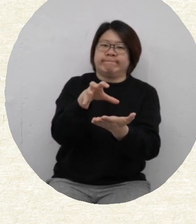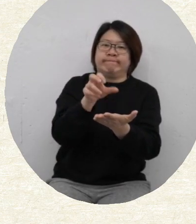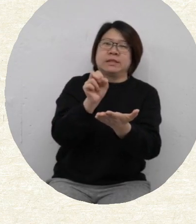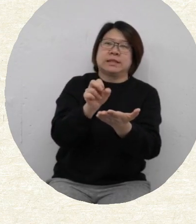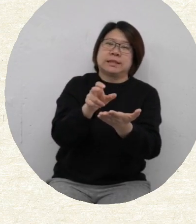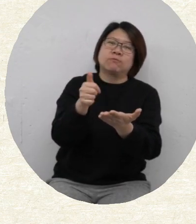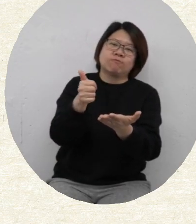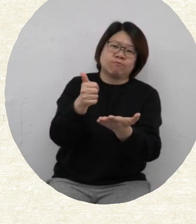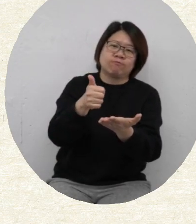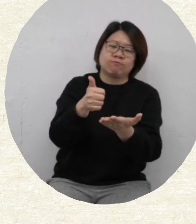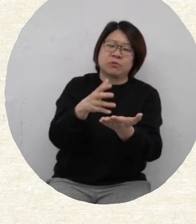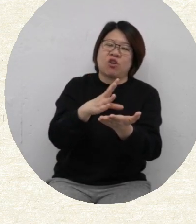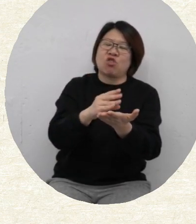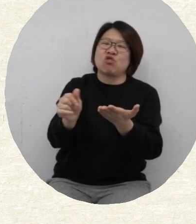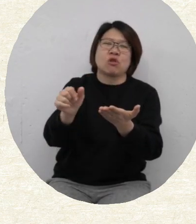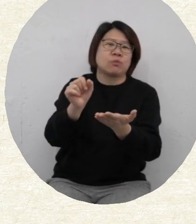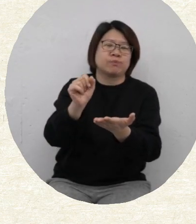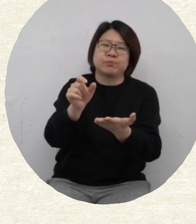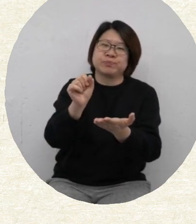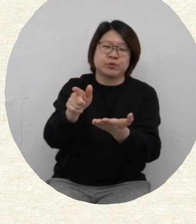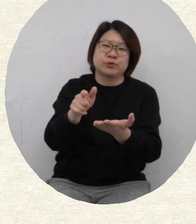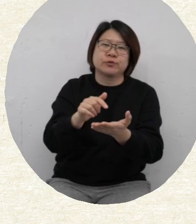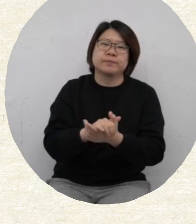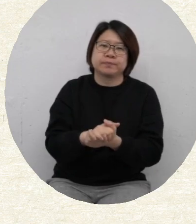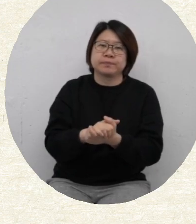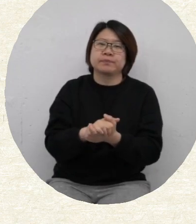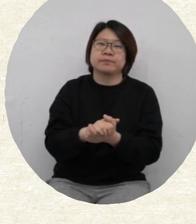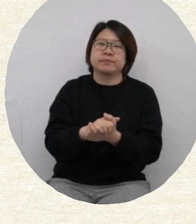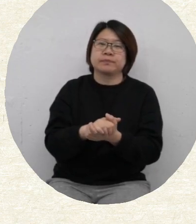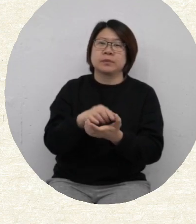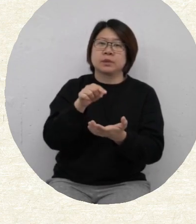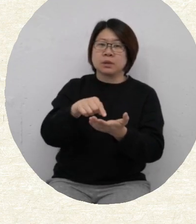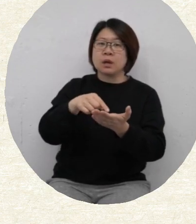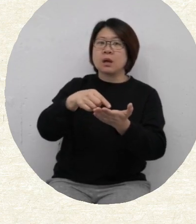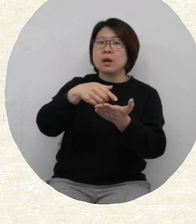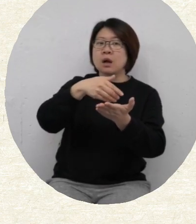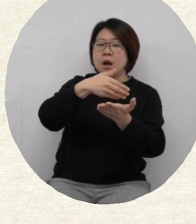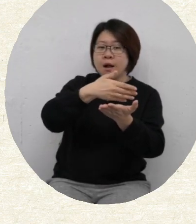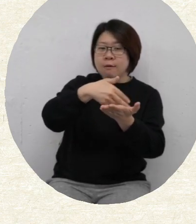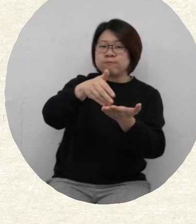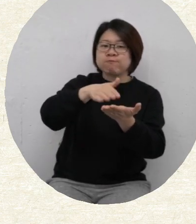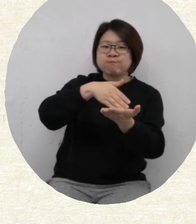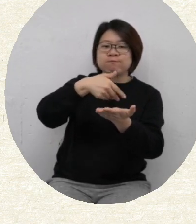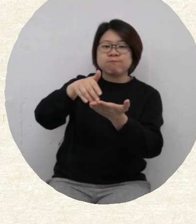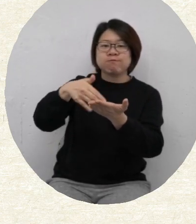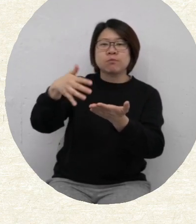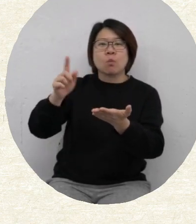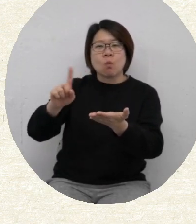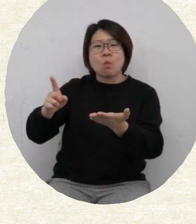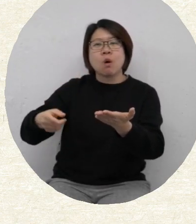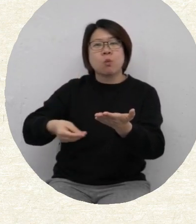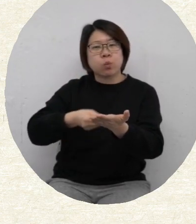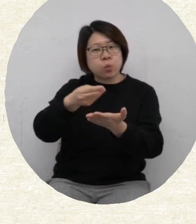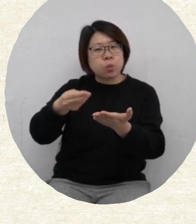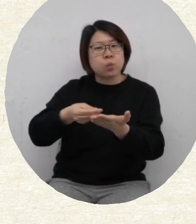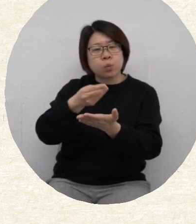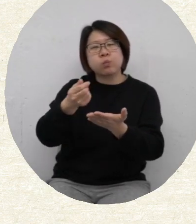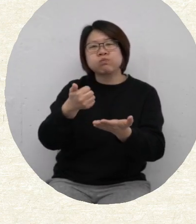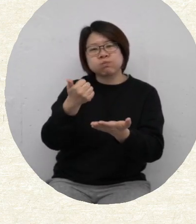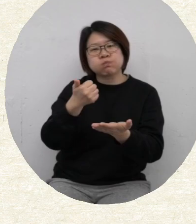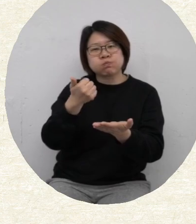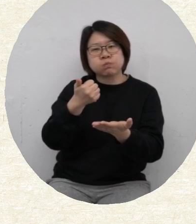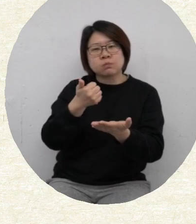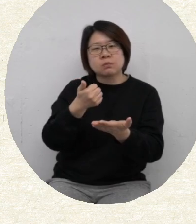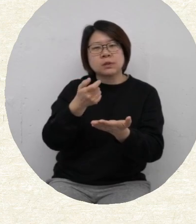takes water-based or oil-based pigments. So it takes it, and it does